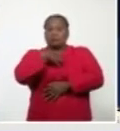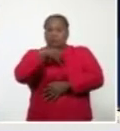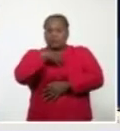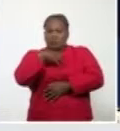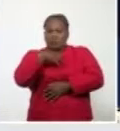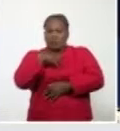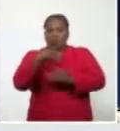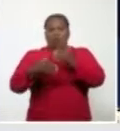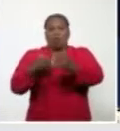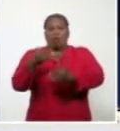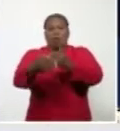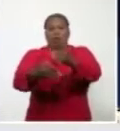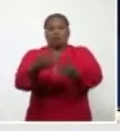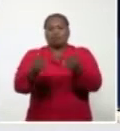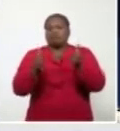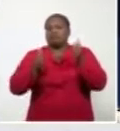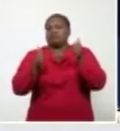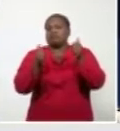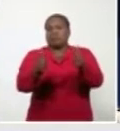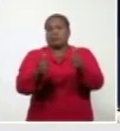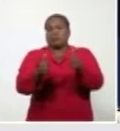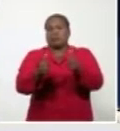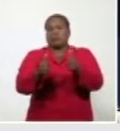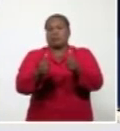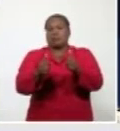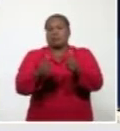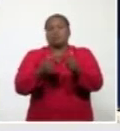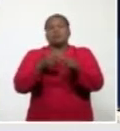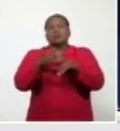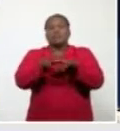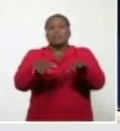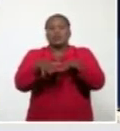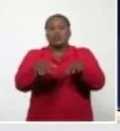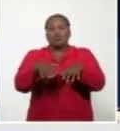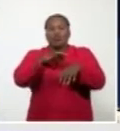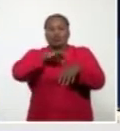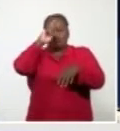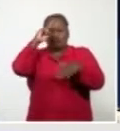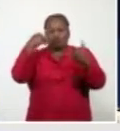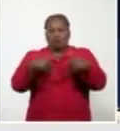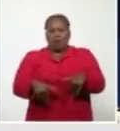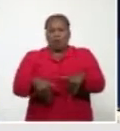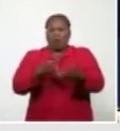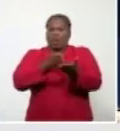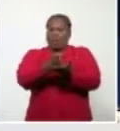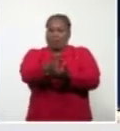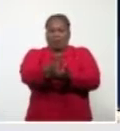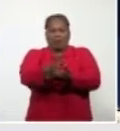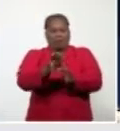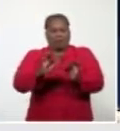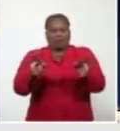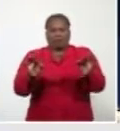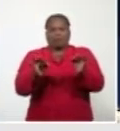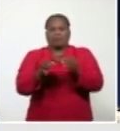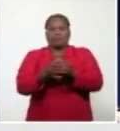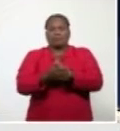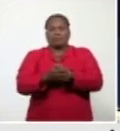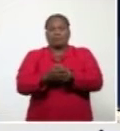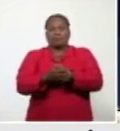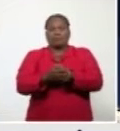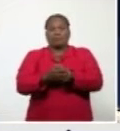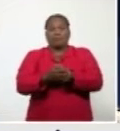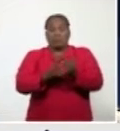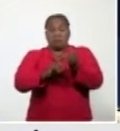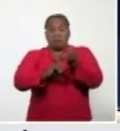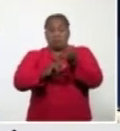case and were detected yesterday. I insist that all the children diagnosed in our country, including the 2 that